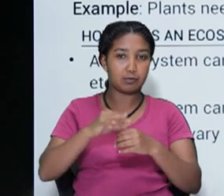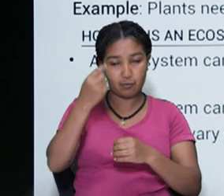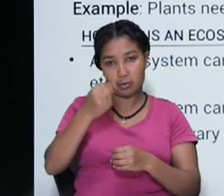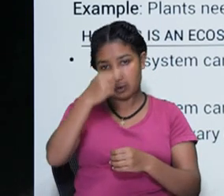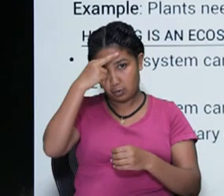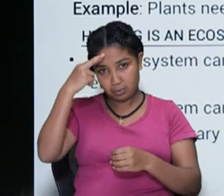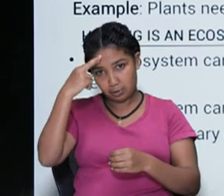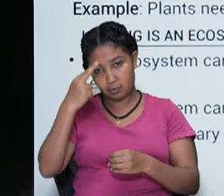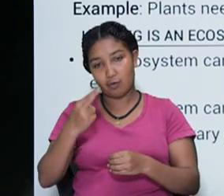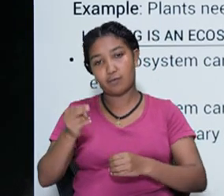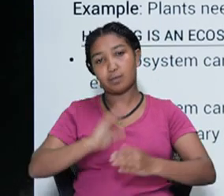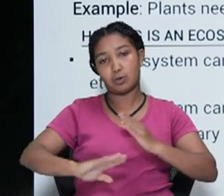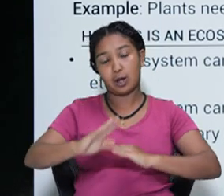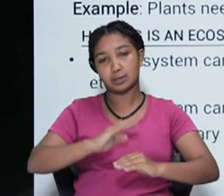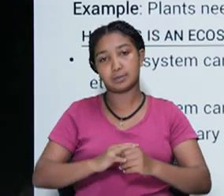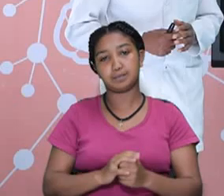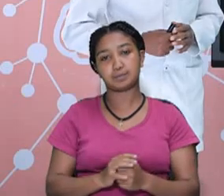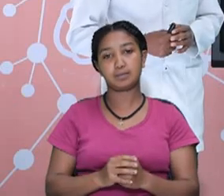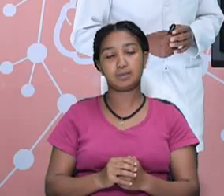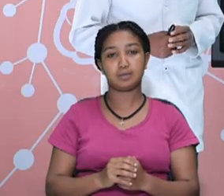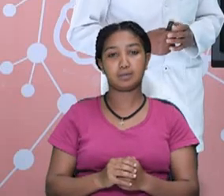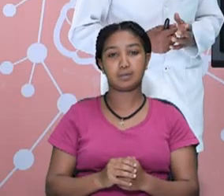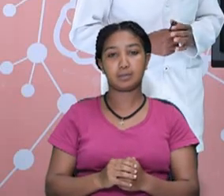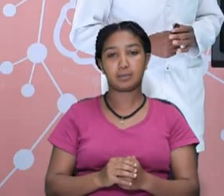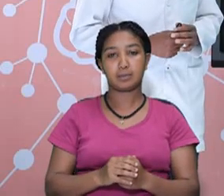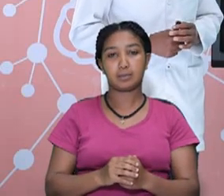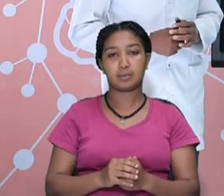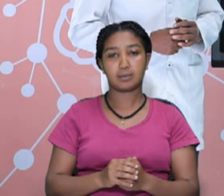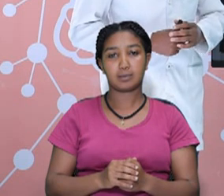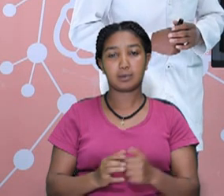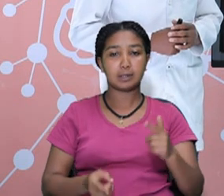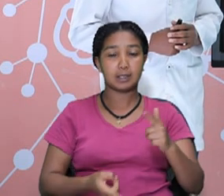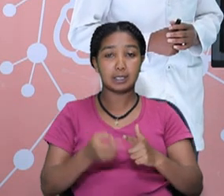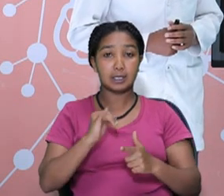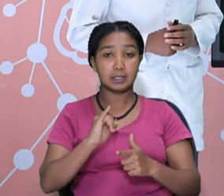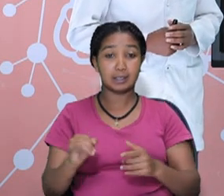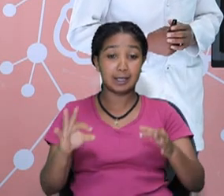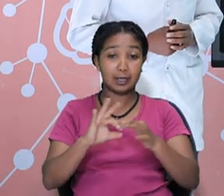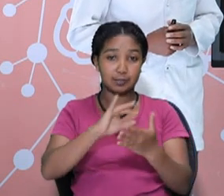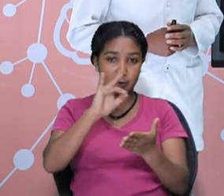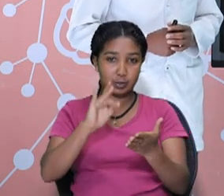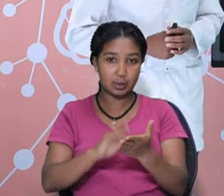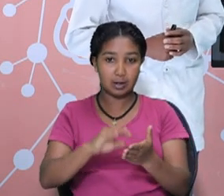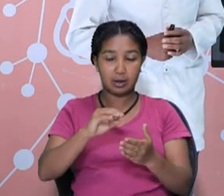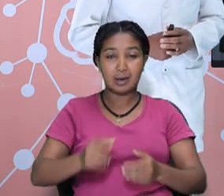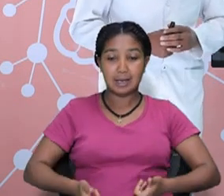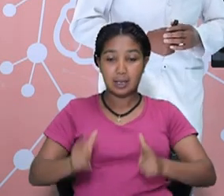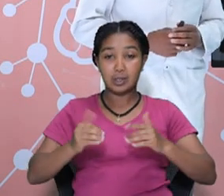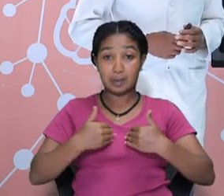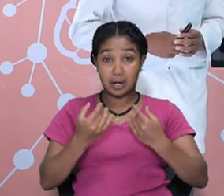reproduction. So interaction takes place between living things. The second is interaction between abiotic